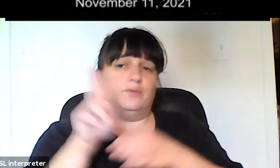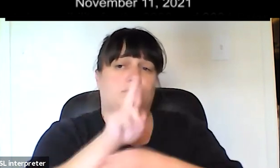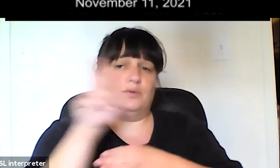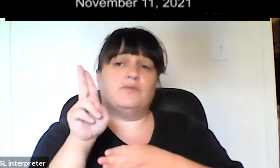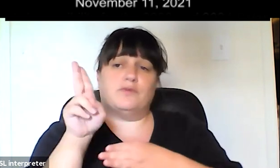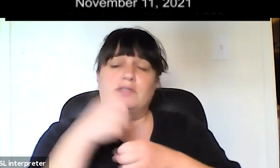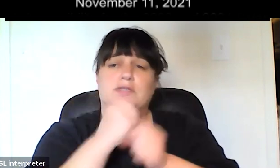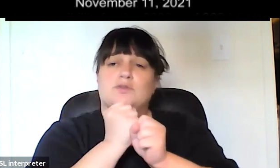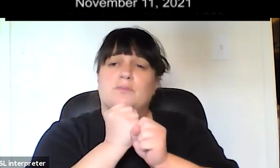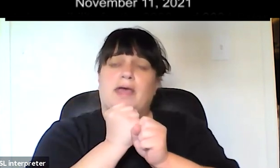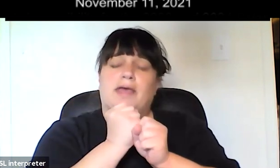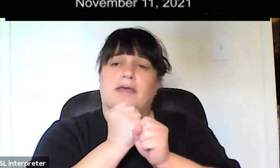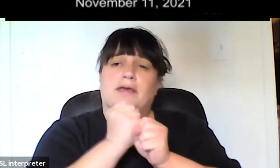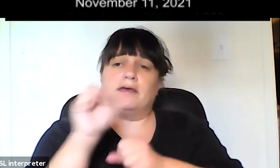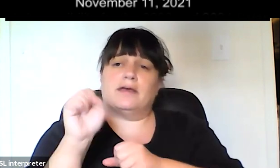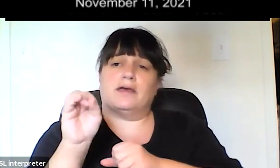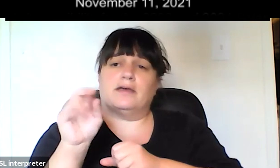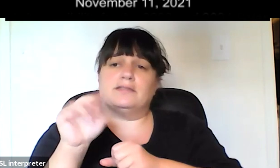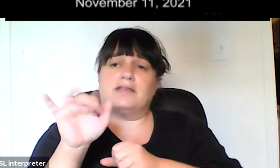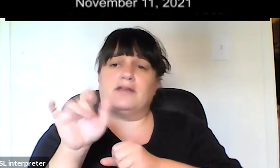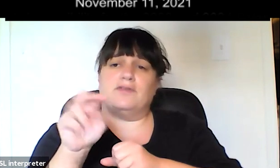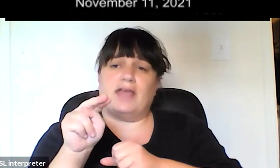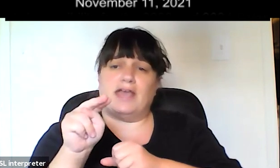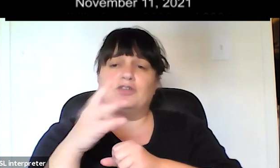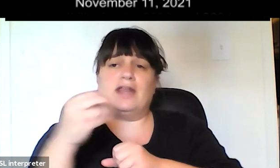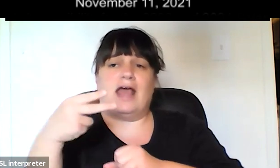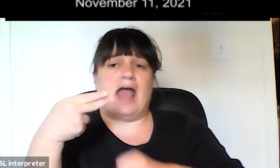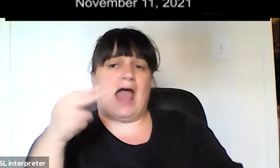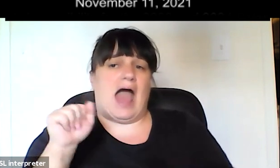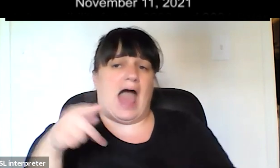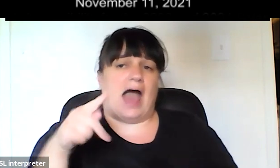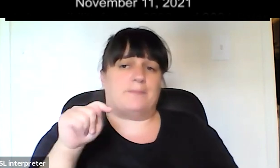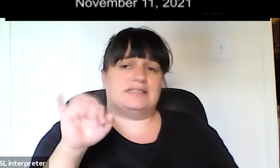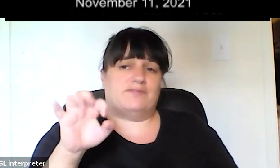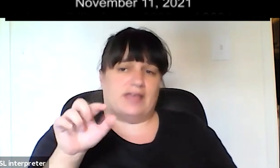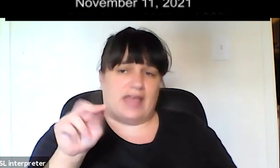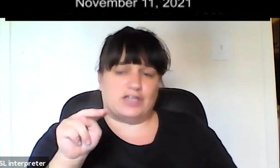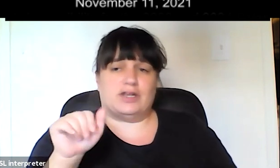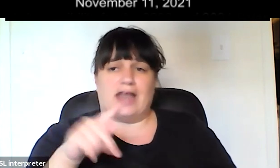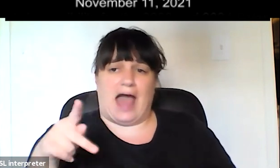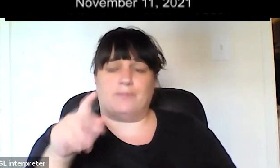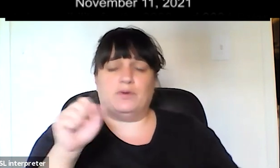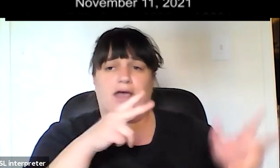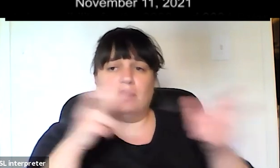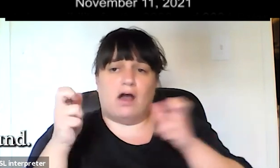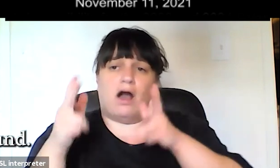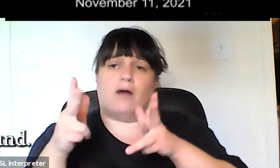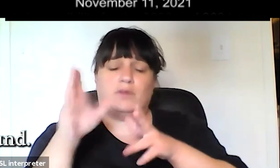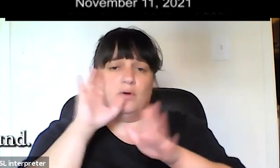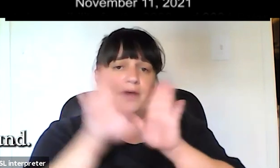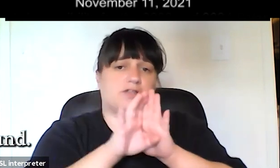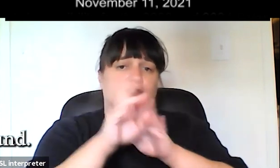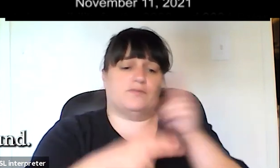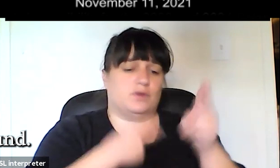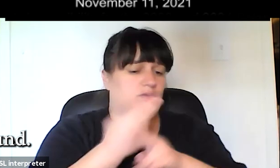to create a sonification and haptification app where you can upload images of our universe or